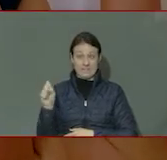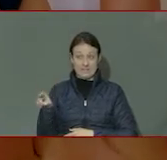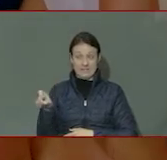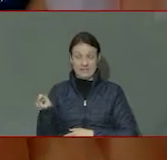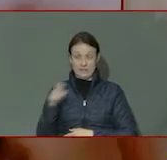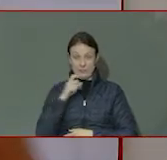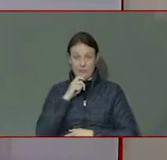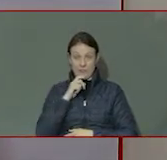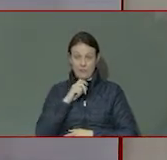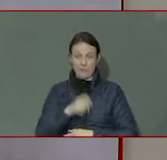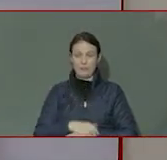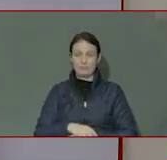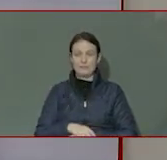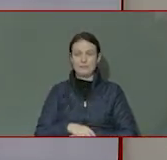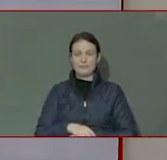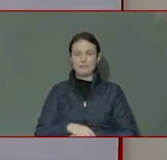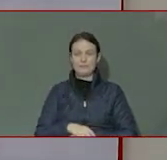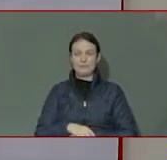Okay?